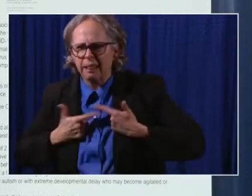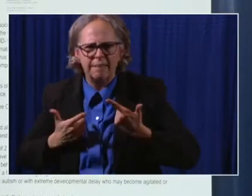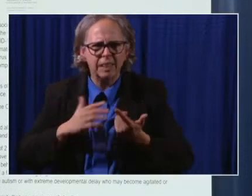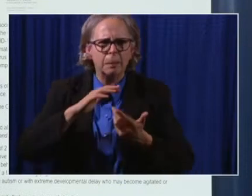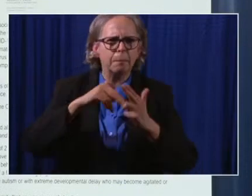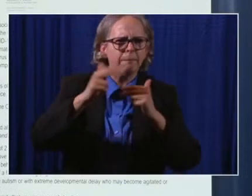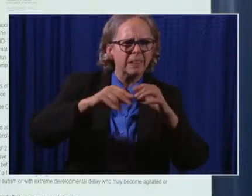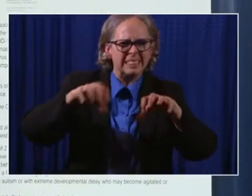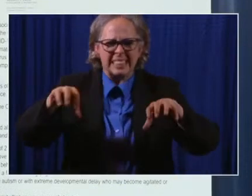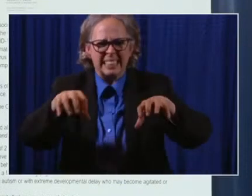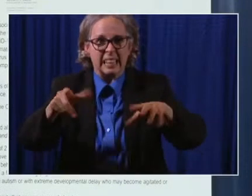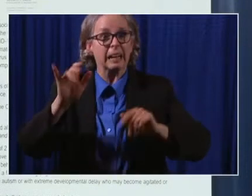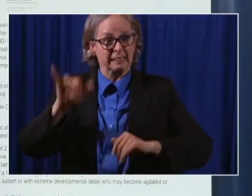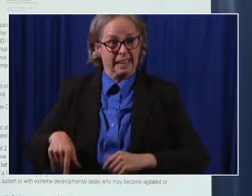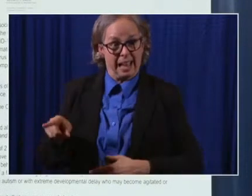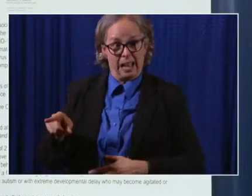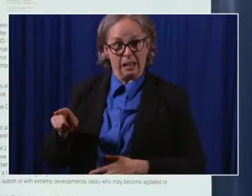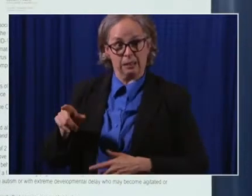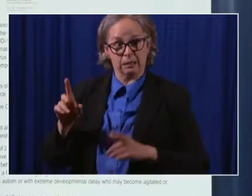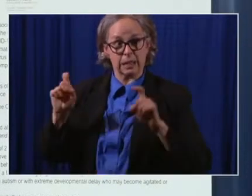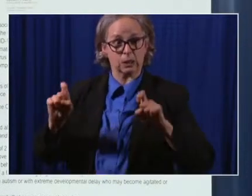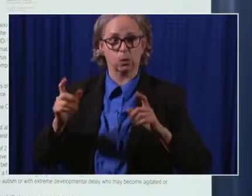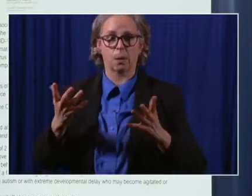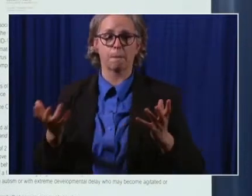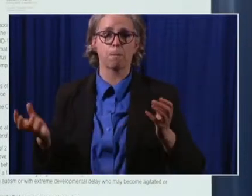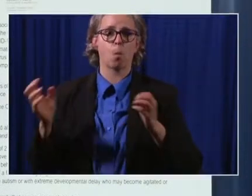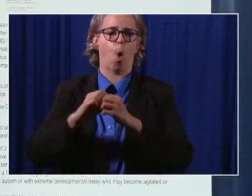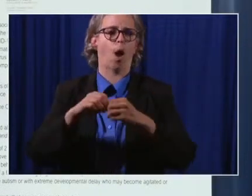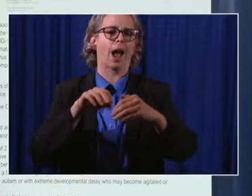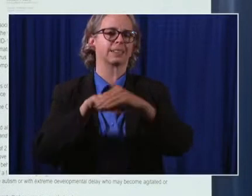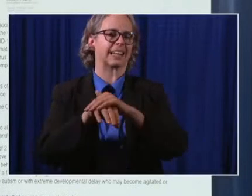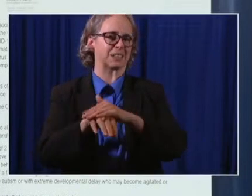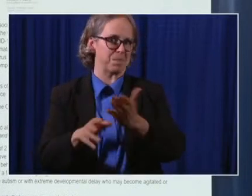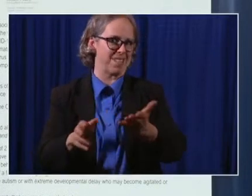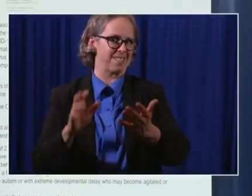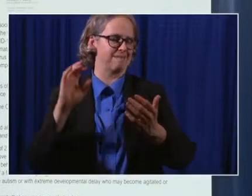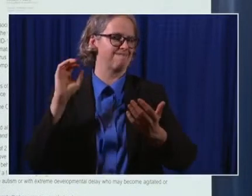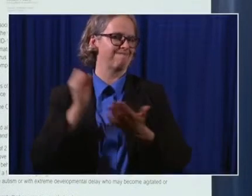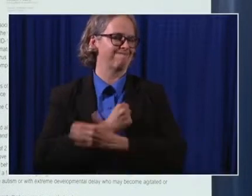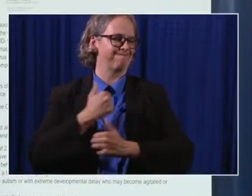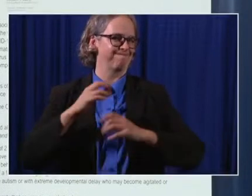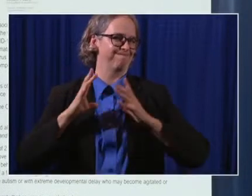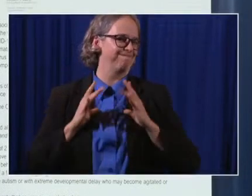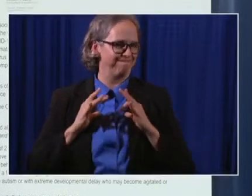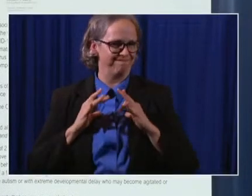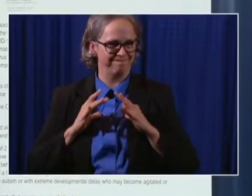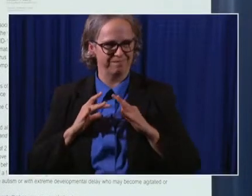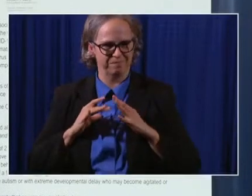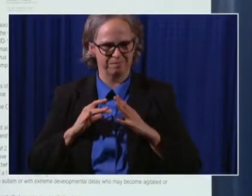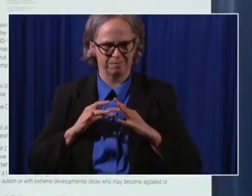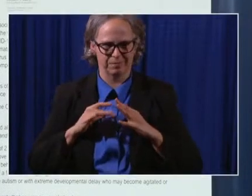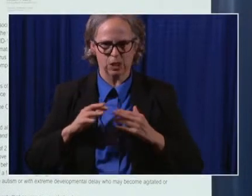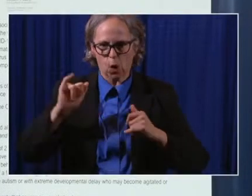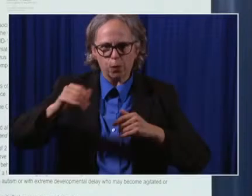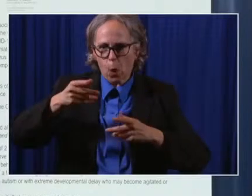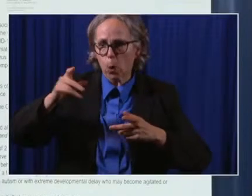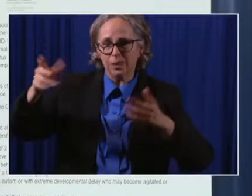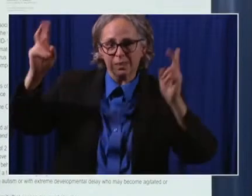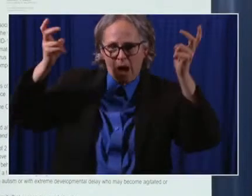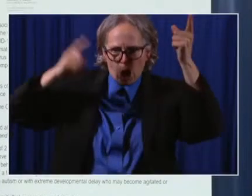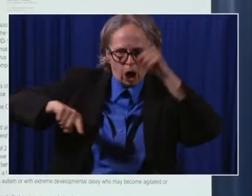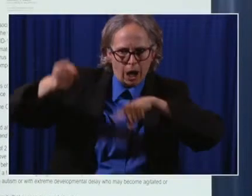most high-risk and hard-hit communities. This interstate purchasing agreement with the other